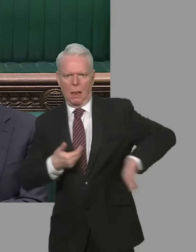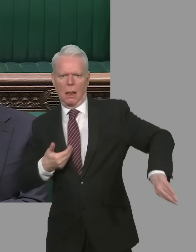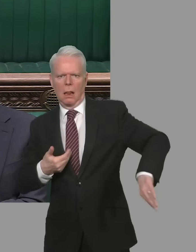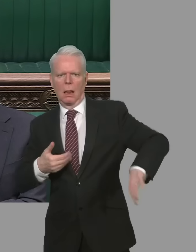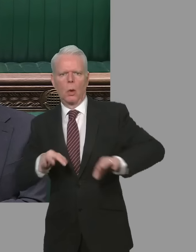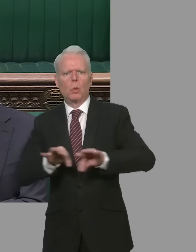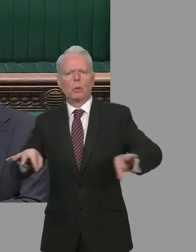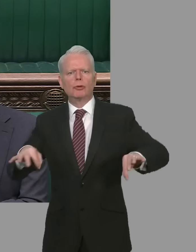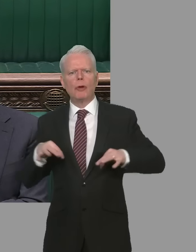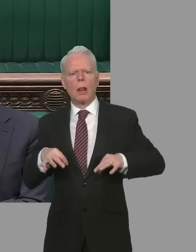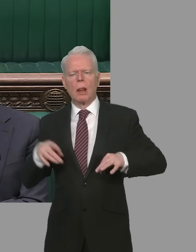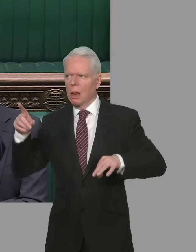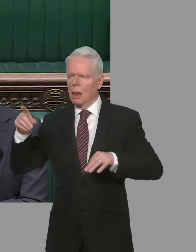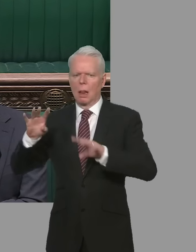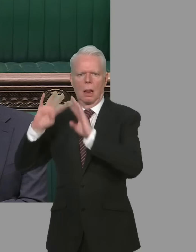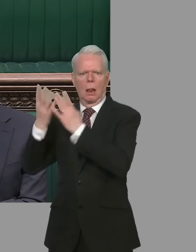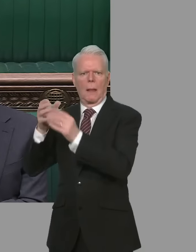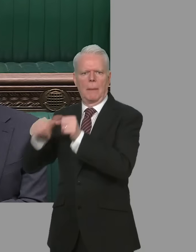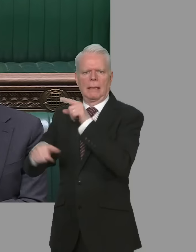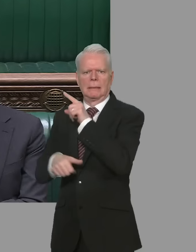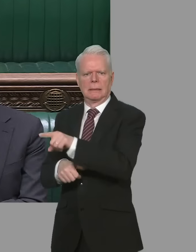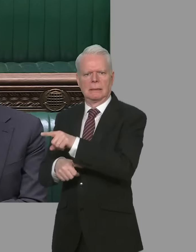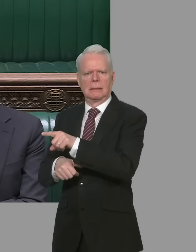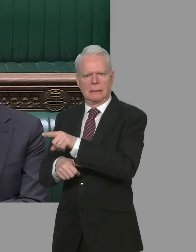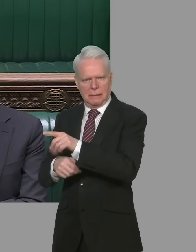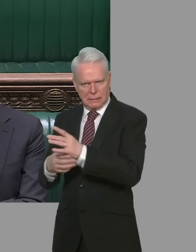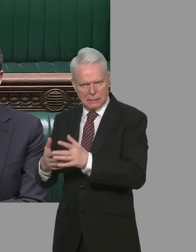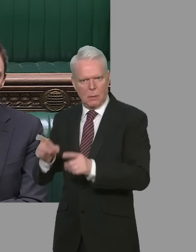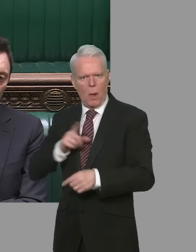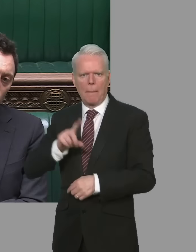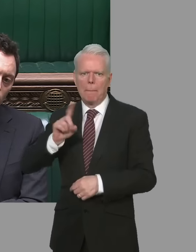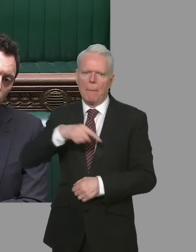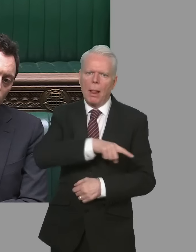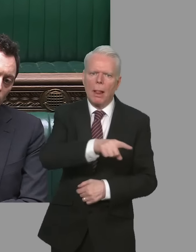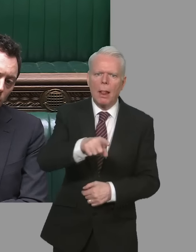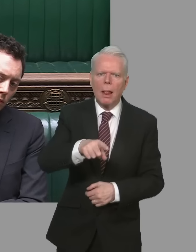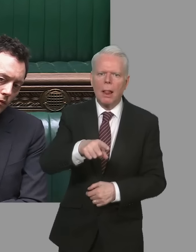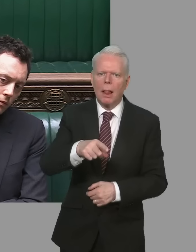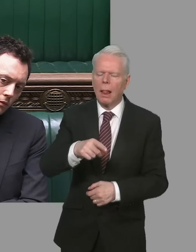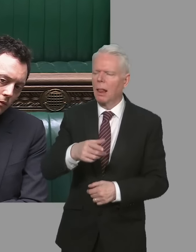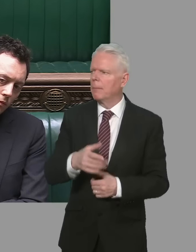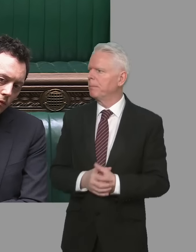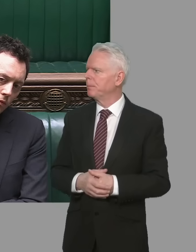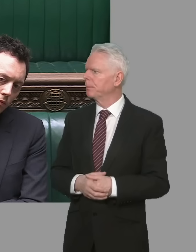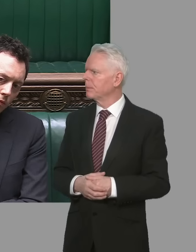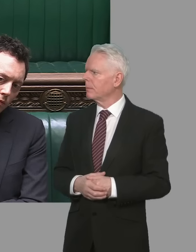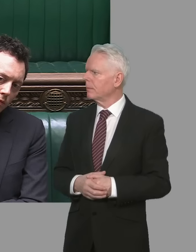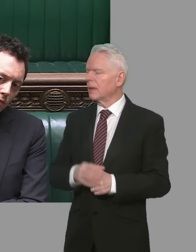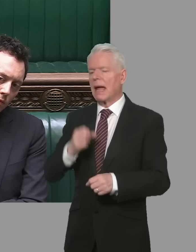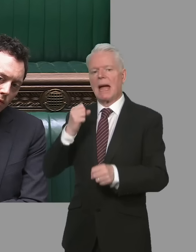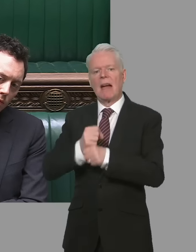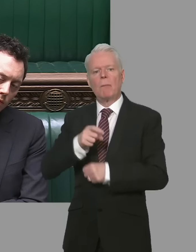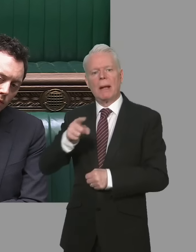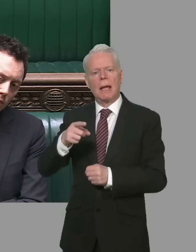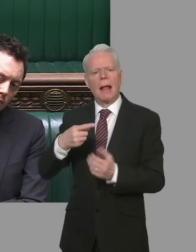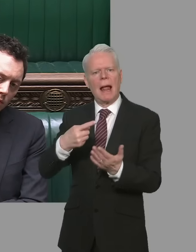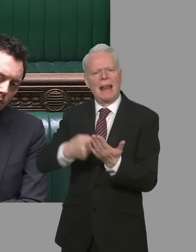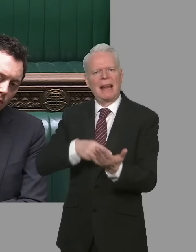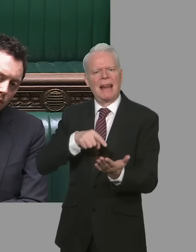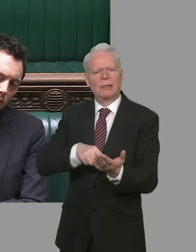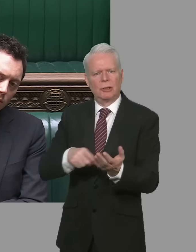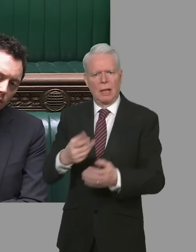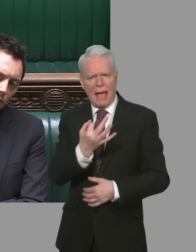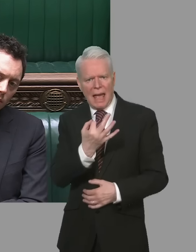in place. The last government left them in place, and it's almost unknown for an